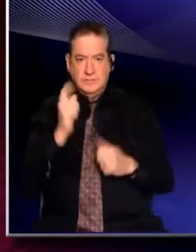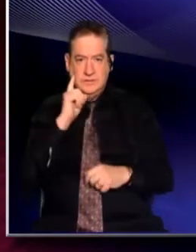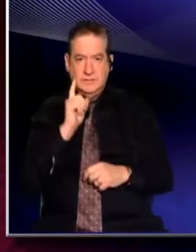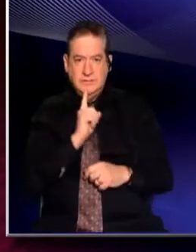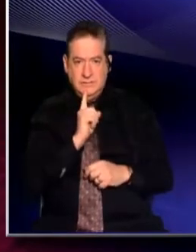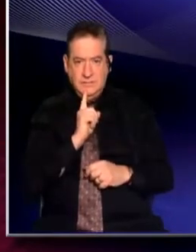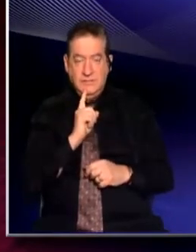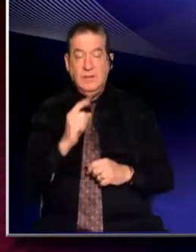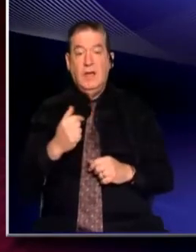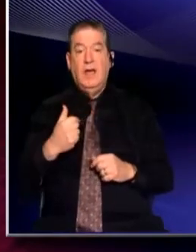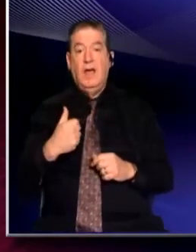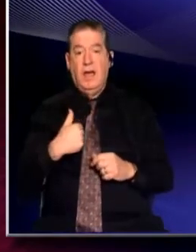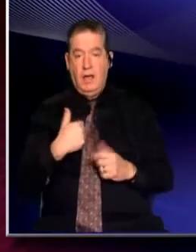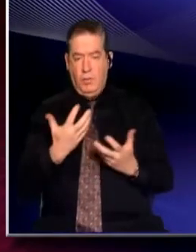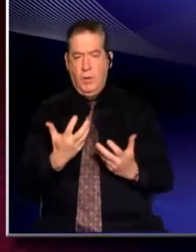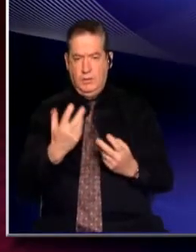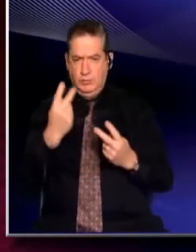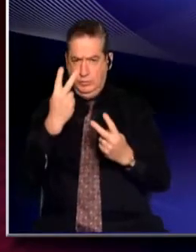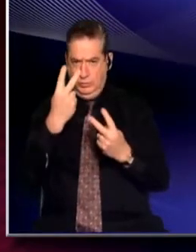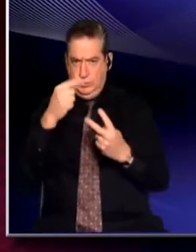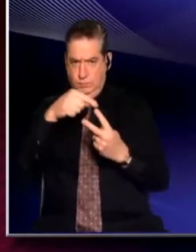points.